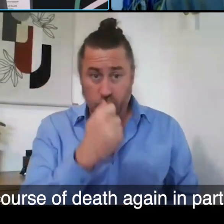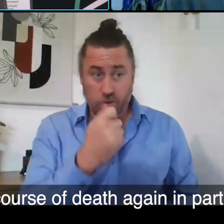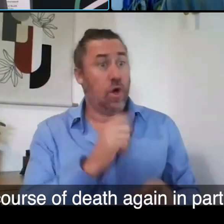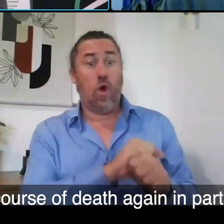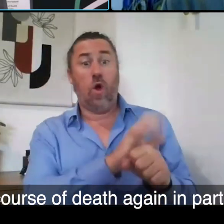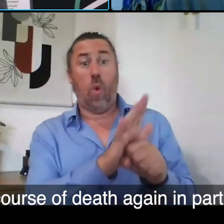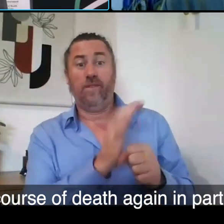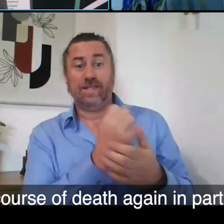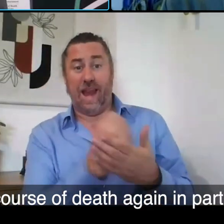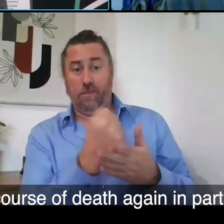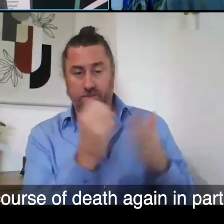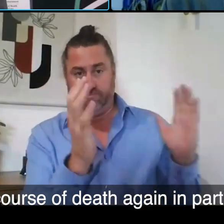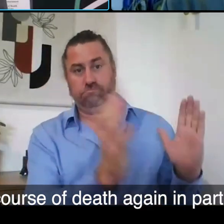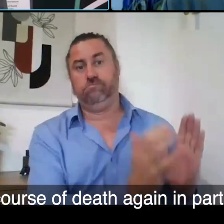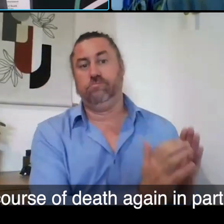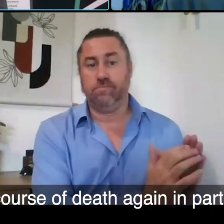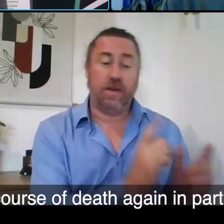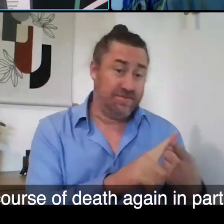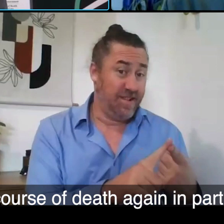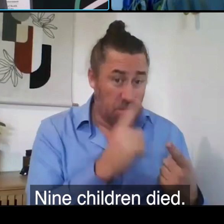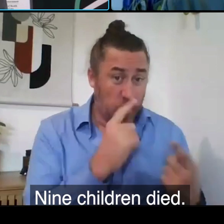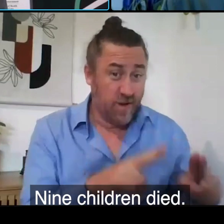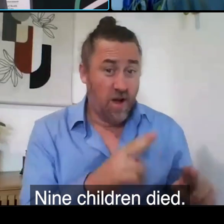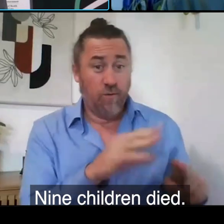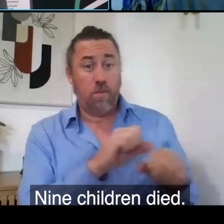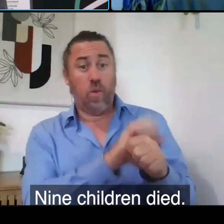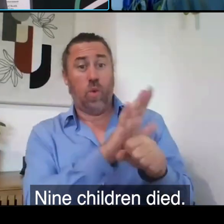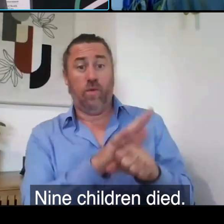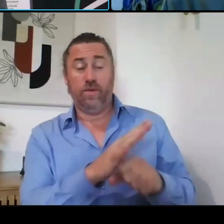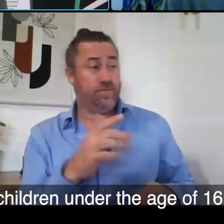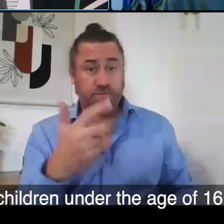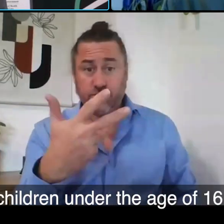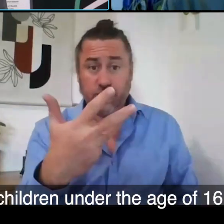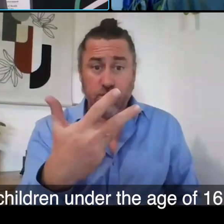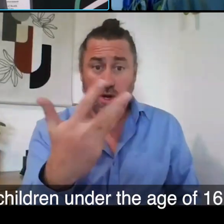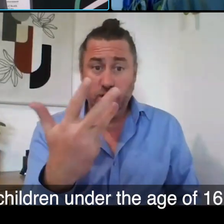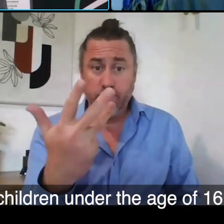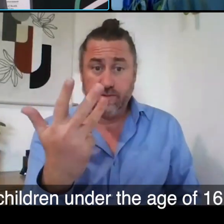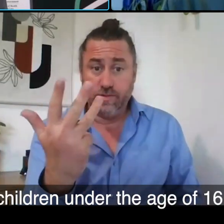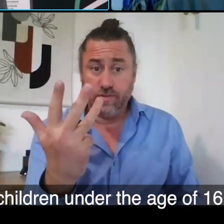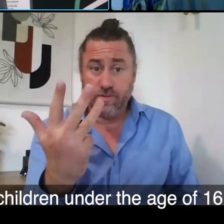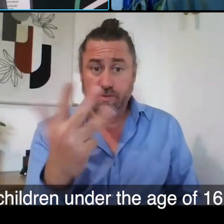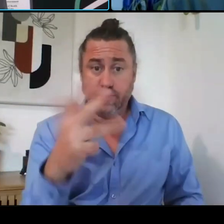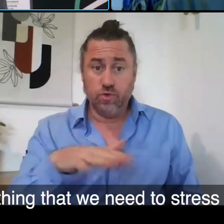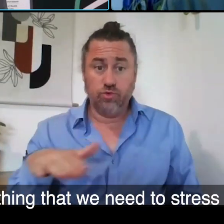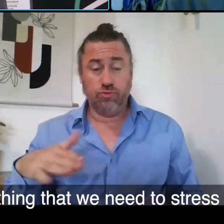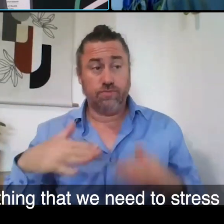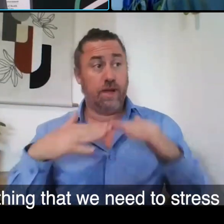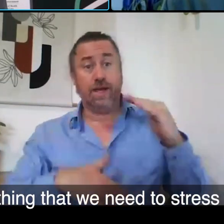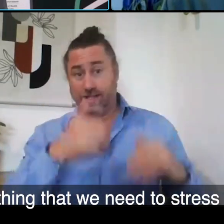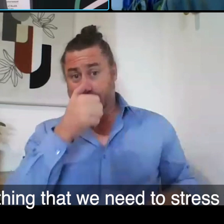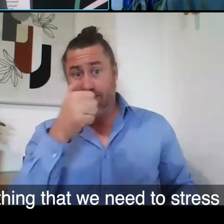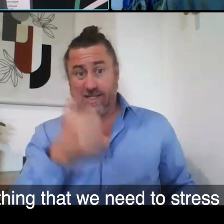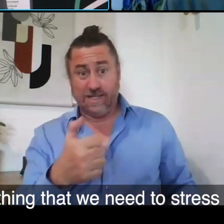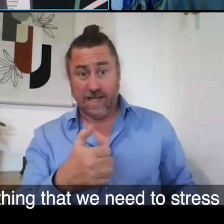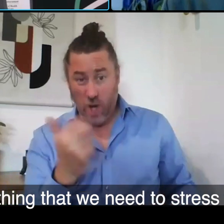but that is a cause of death. Again, in particular groups, 9 children died. 9 children under the age of 16 died. That's something that